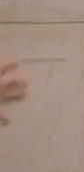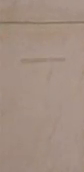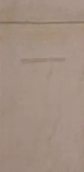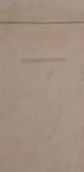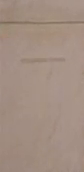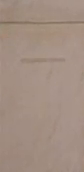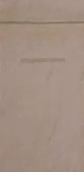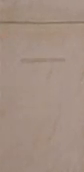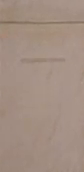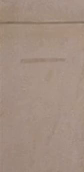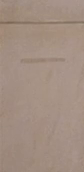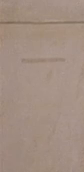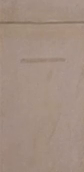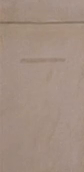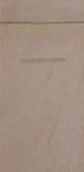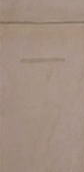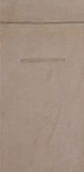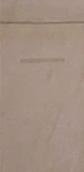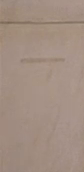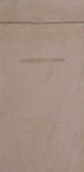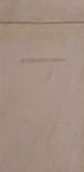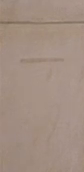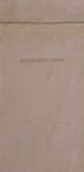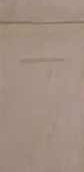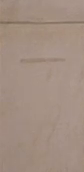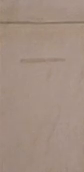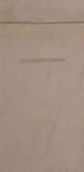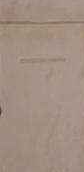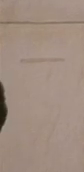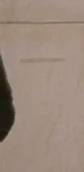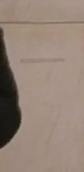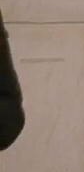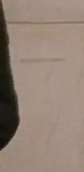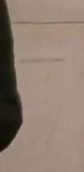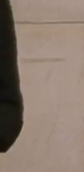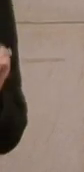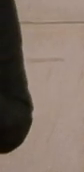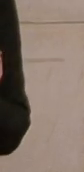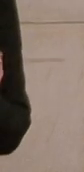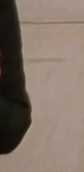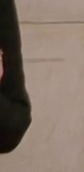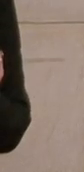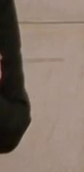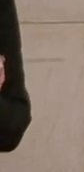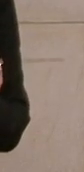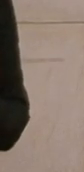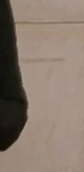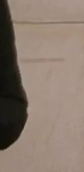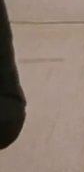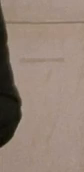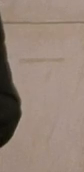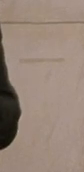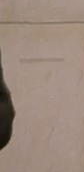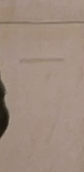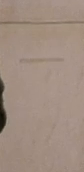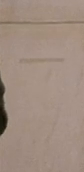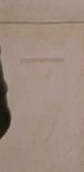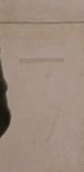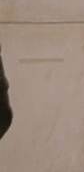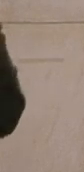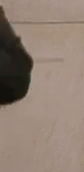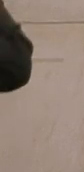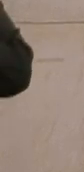that I mentioned earlier. Please leave your completed evaluation form on your chair, or you can leave it on the back table at the entrance to the Great Hall.